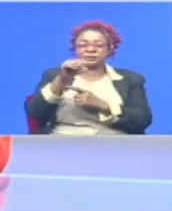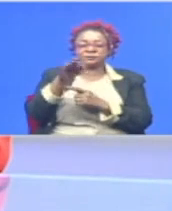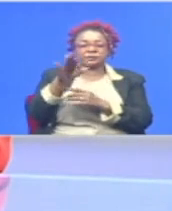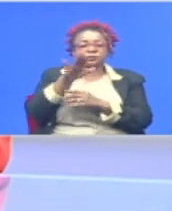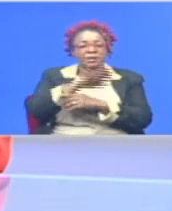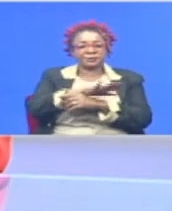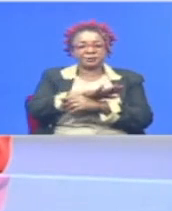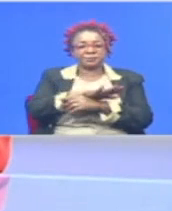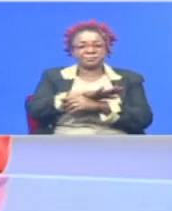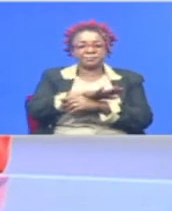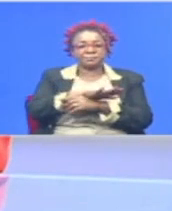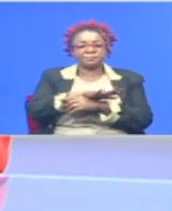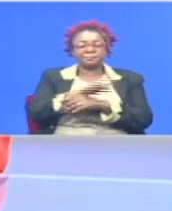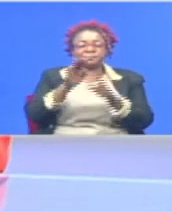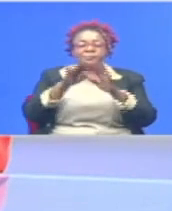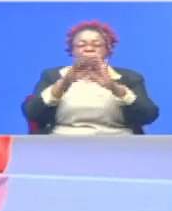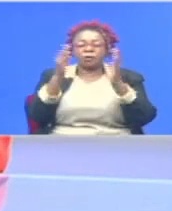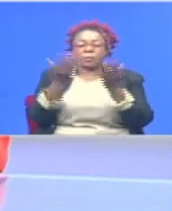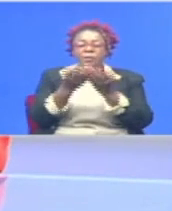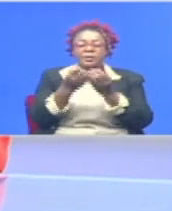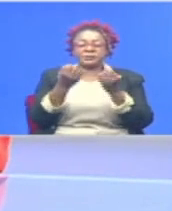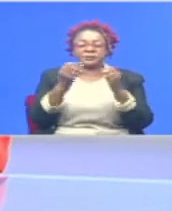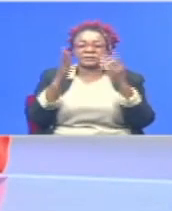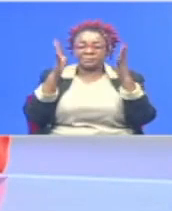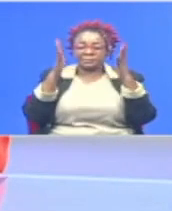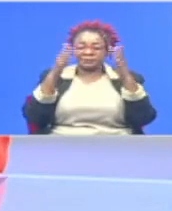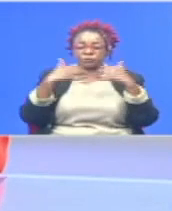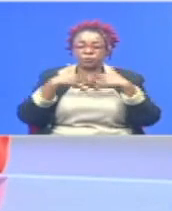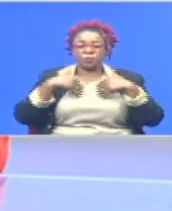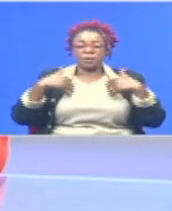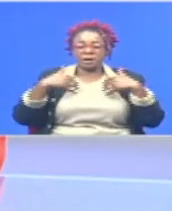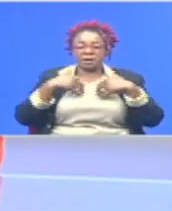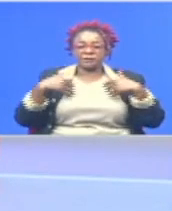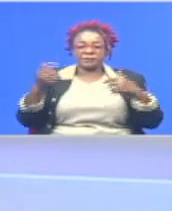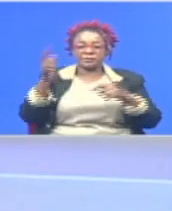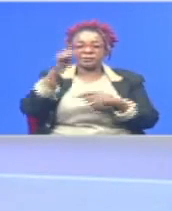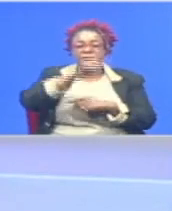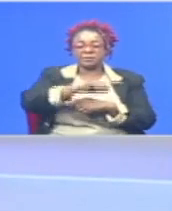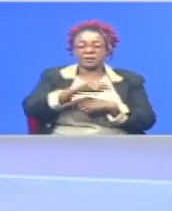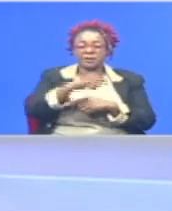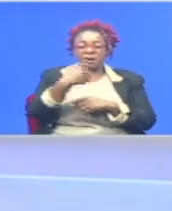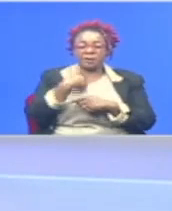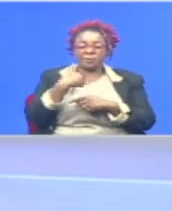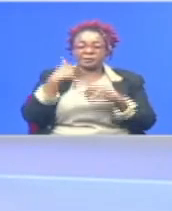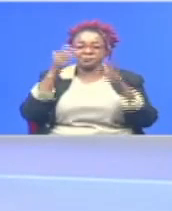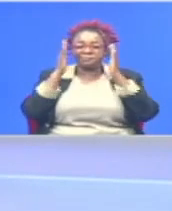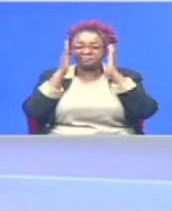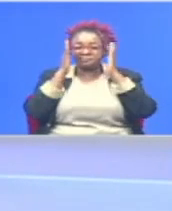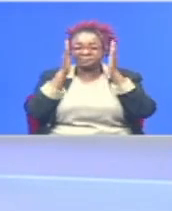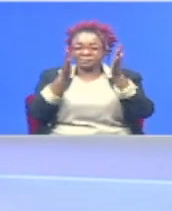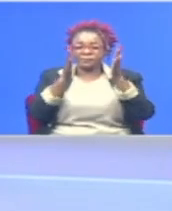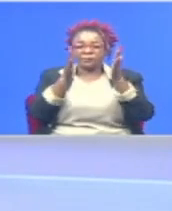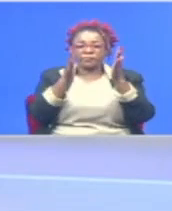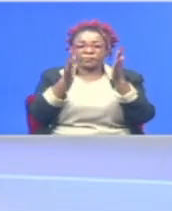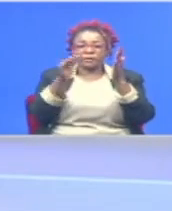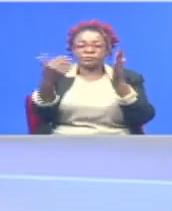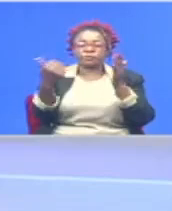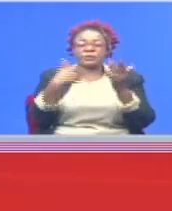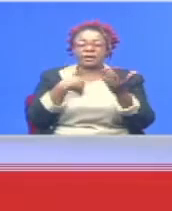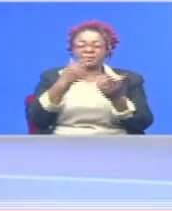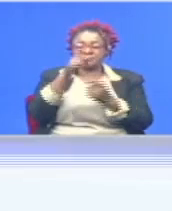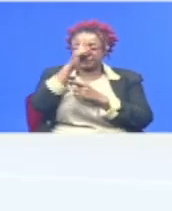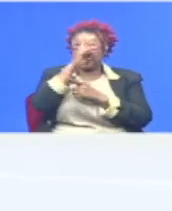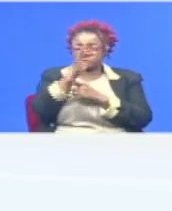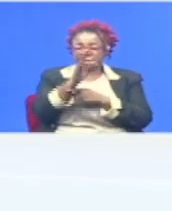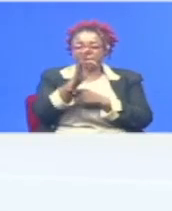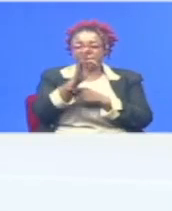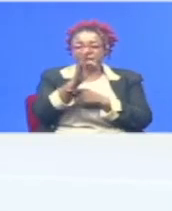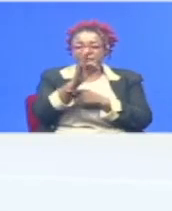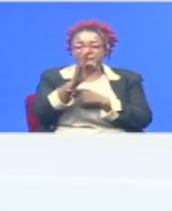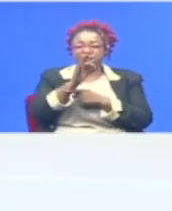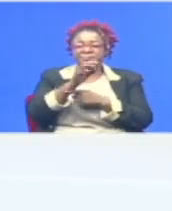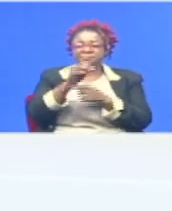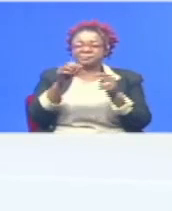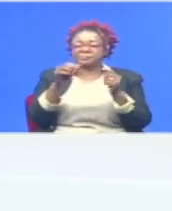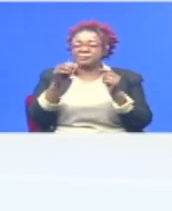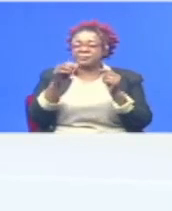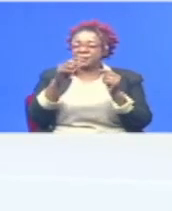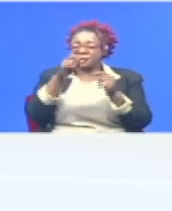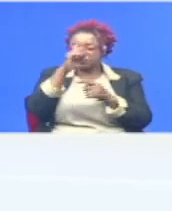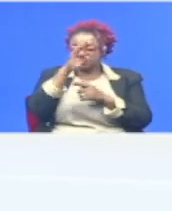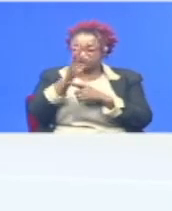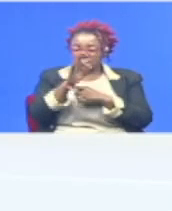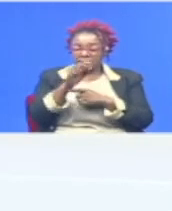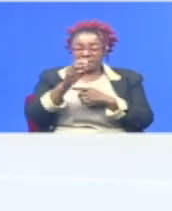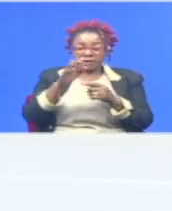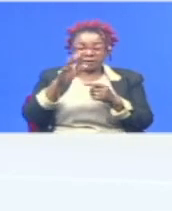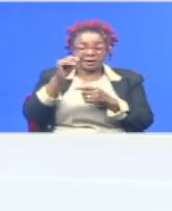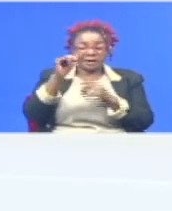Now, as the world celebrates World Wildlife Day, our attention has been drawn to the critically endangered forest antelope,